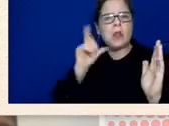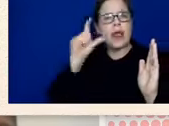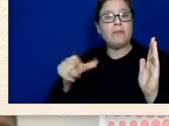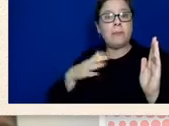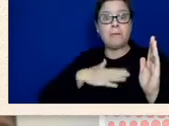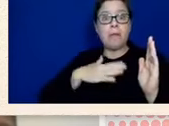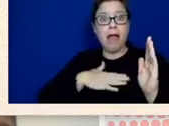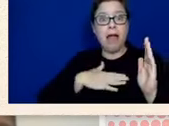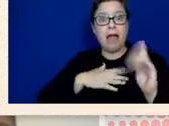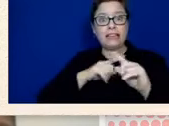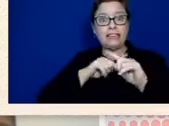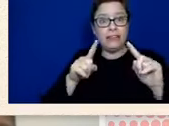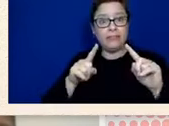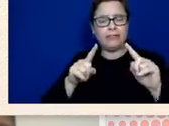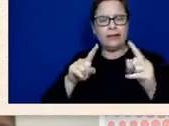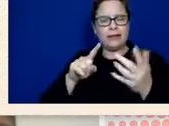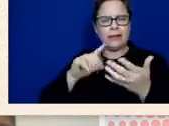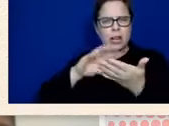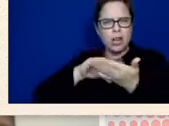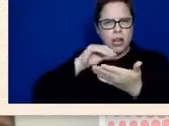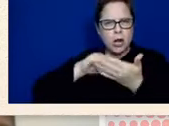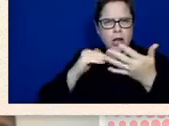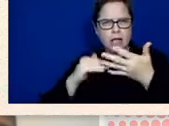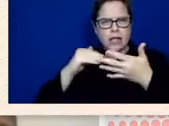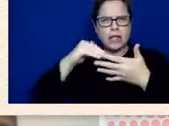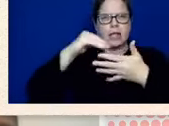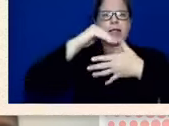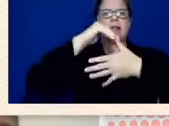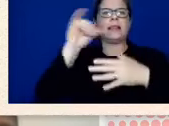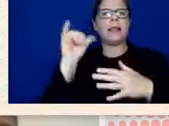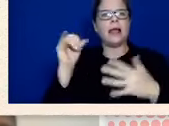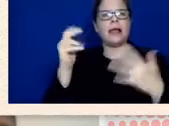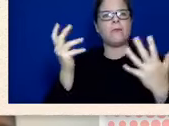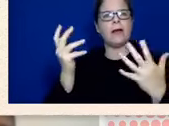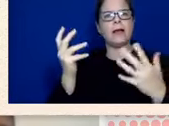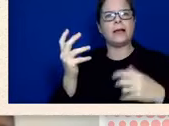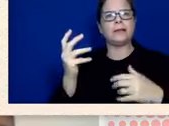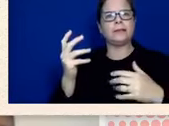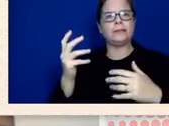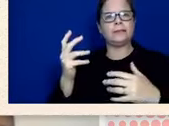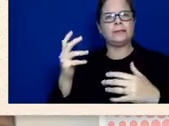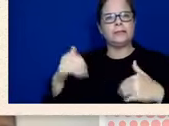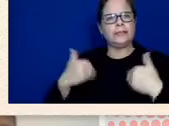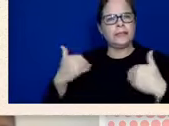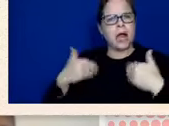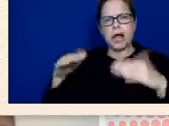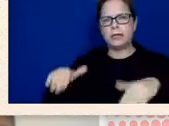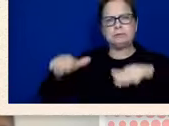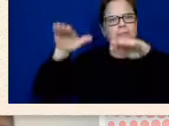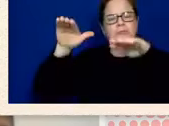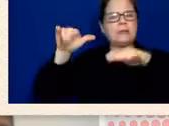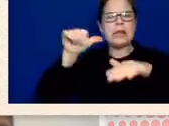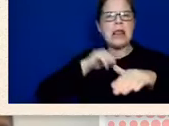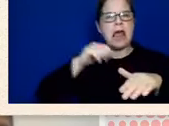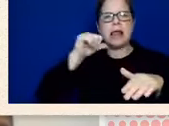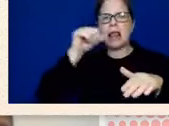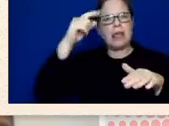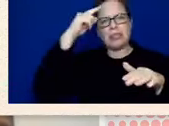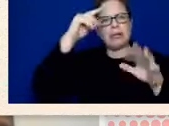stages were inconsistent. Like very young, I didn't think too much.